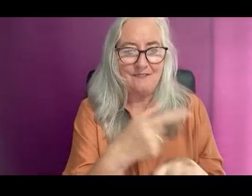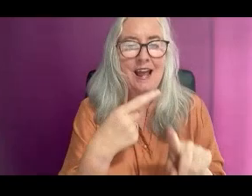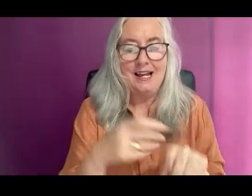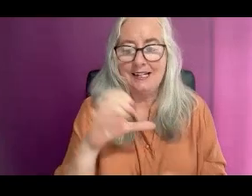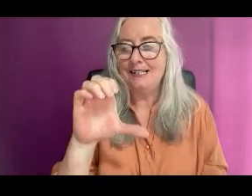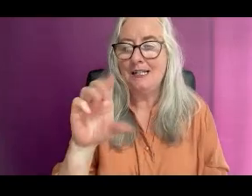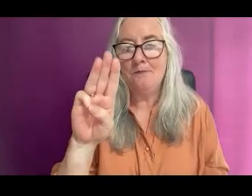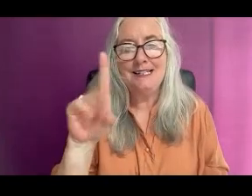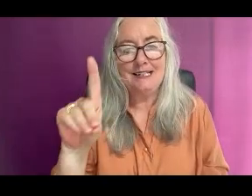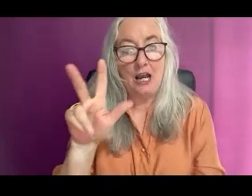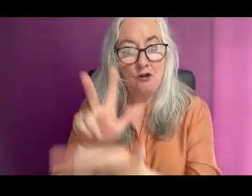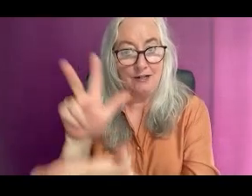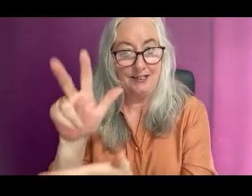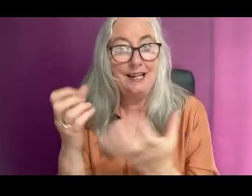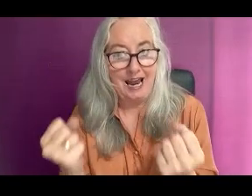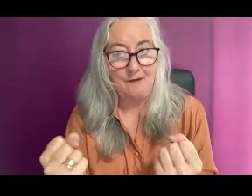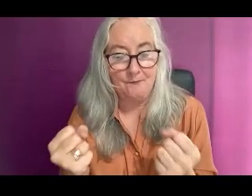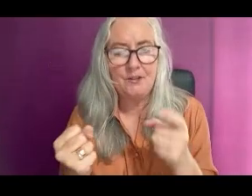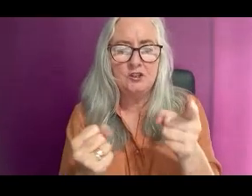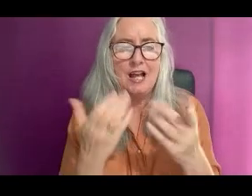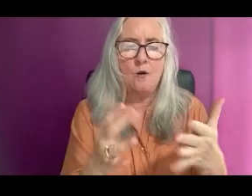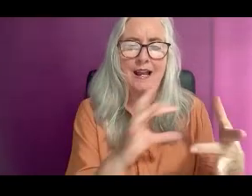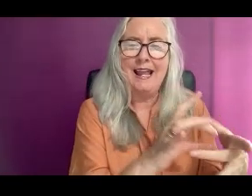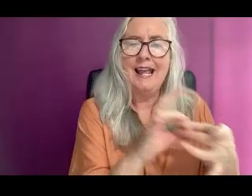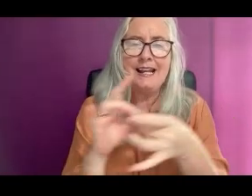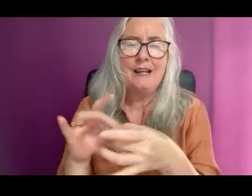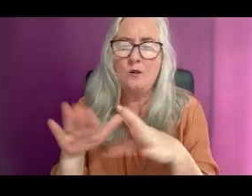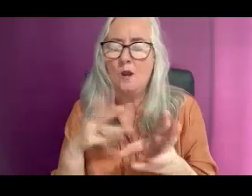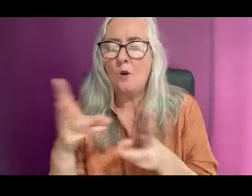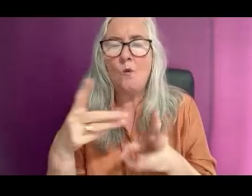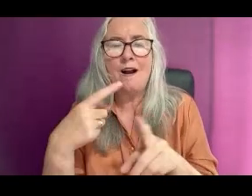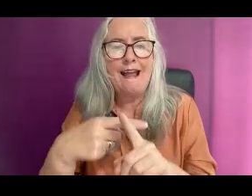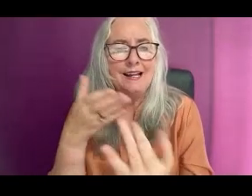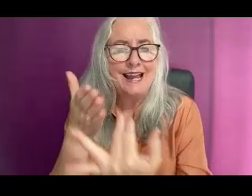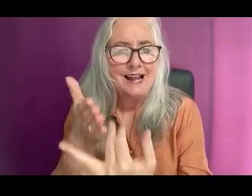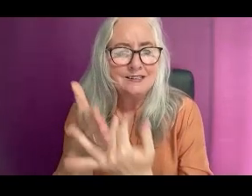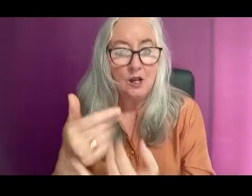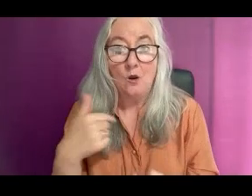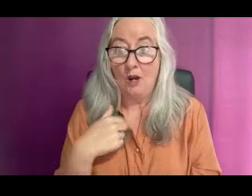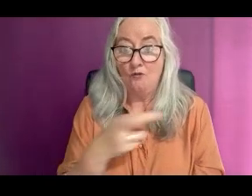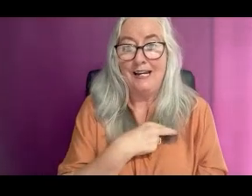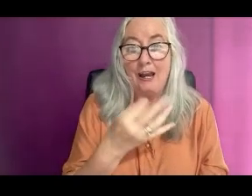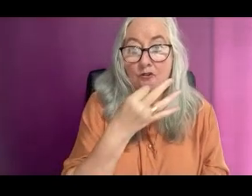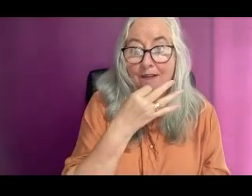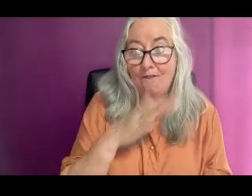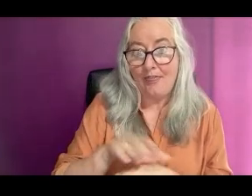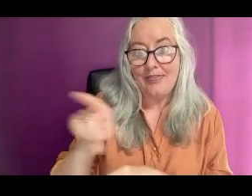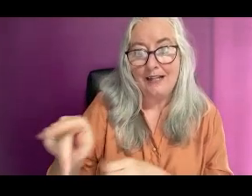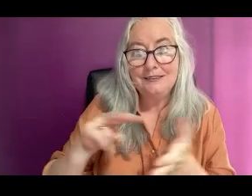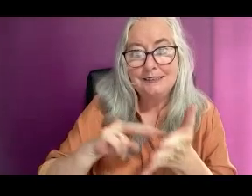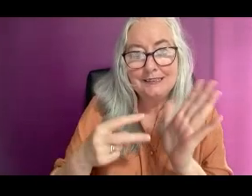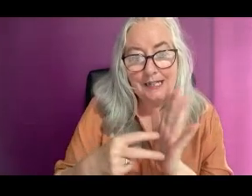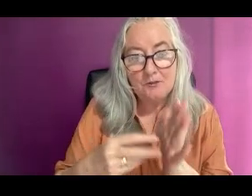accredited. And how it connects with the work and access is that we are really grateful for this scheme, and all our trainings